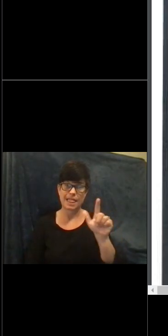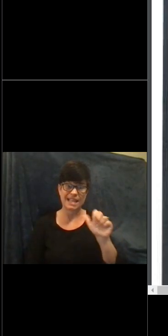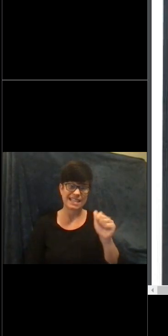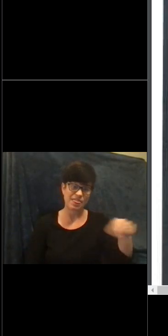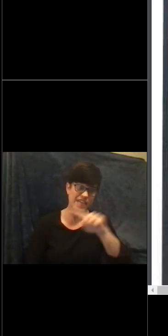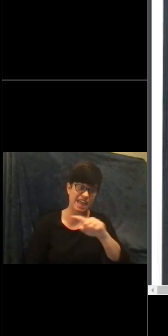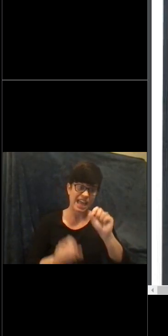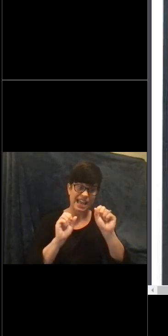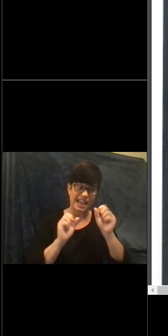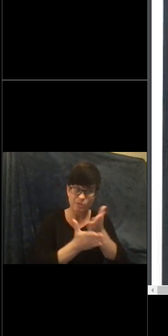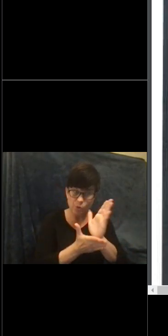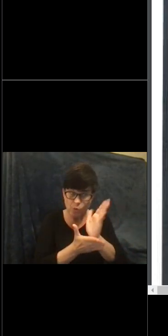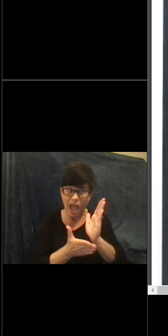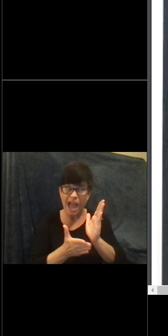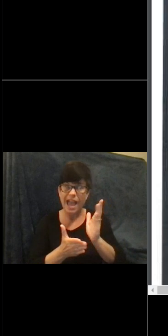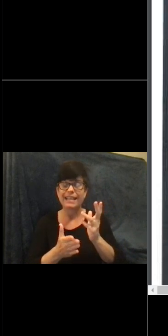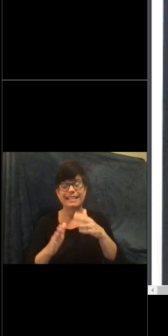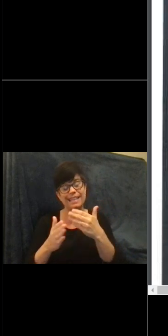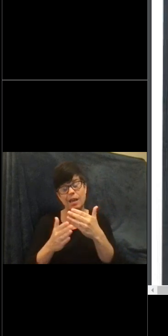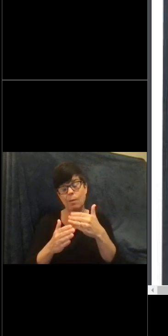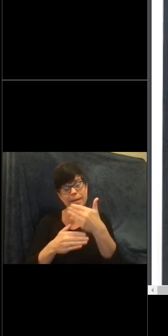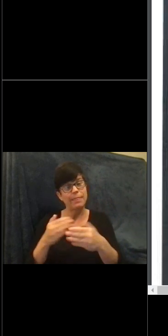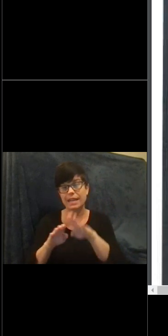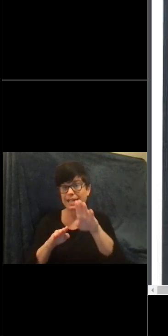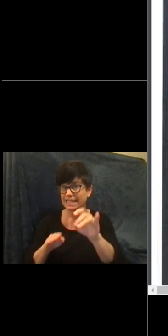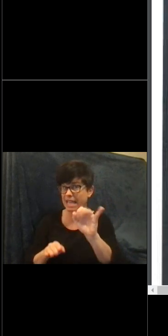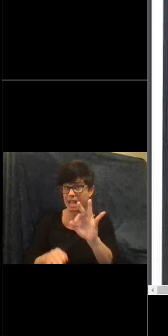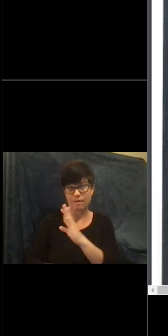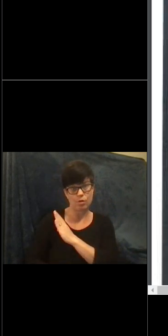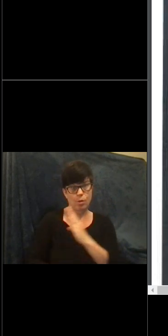that would be sort of the next step. If the board so directed, we